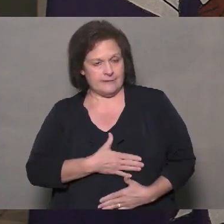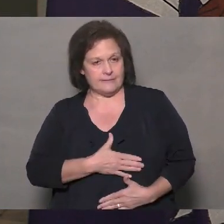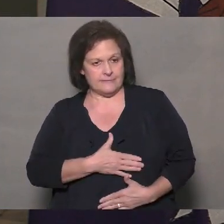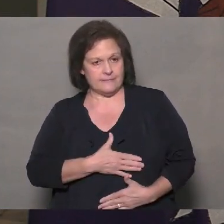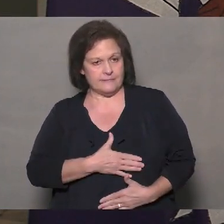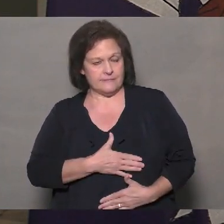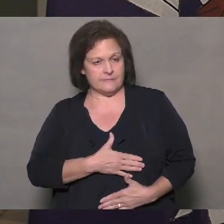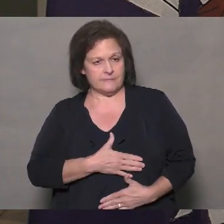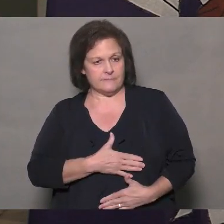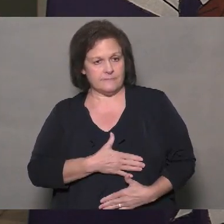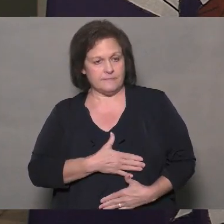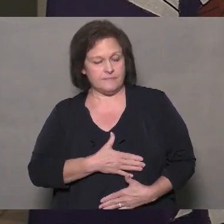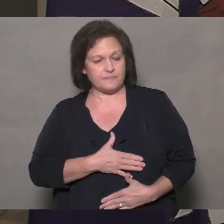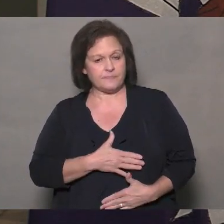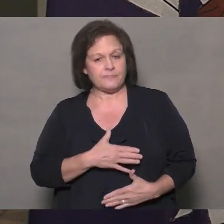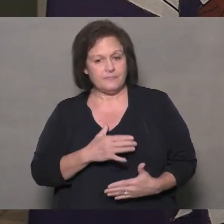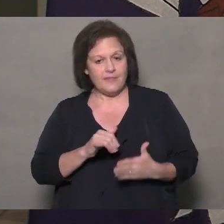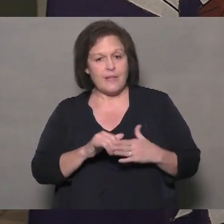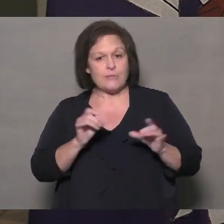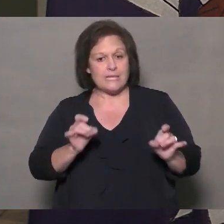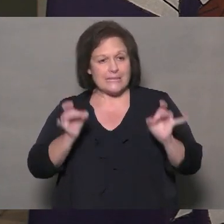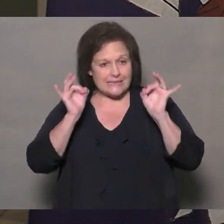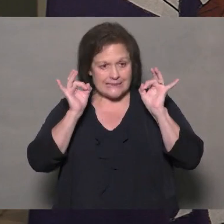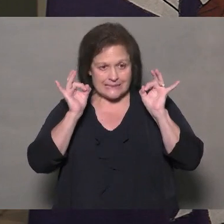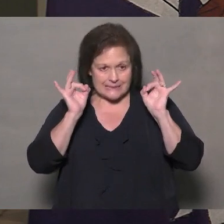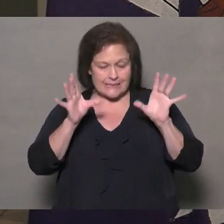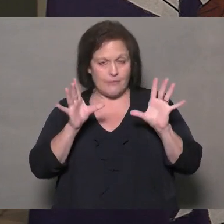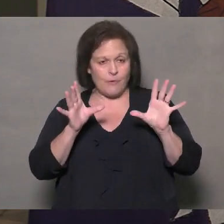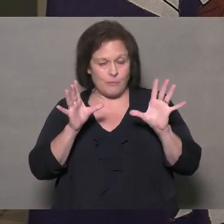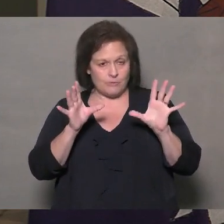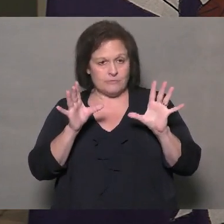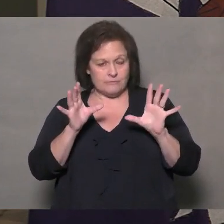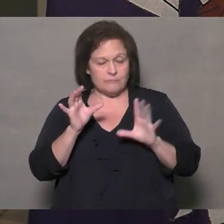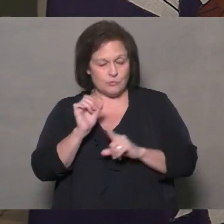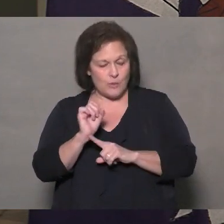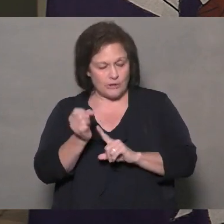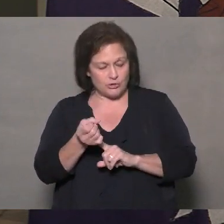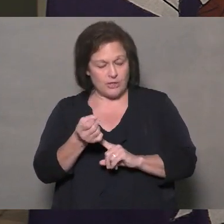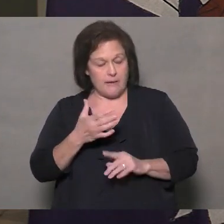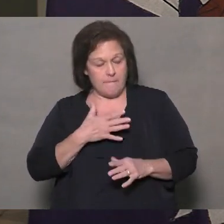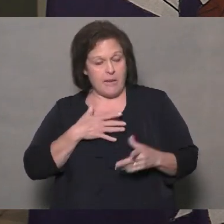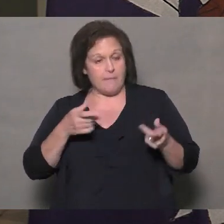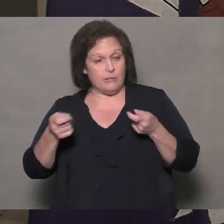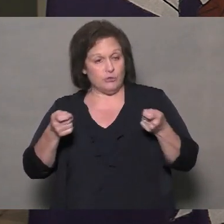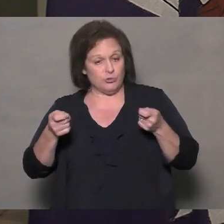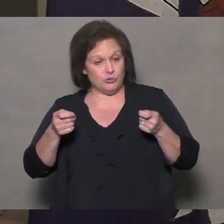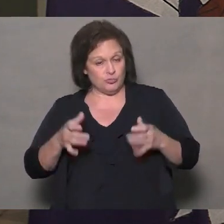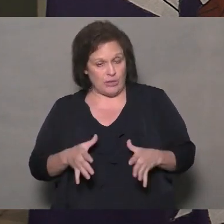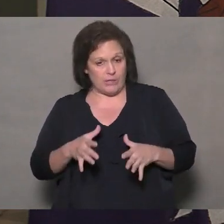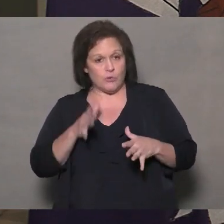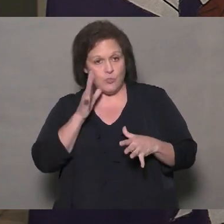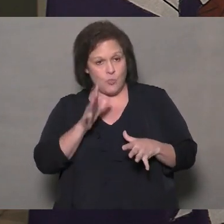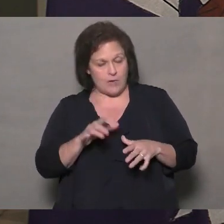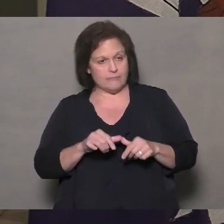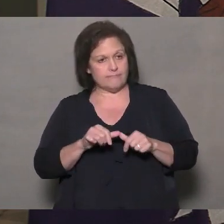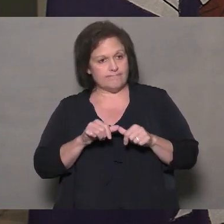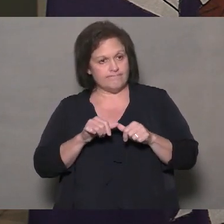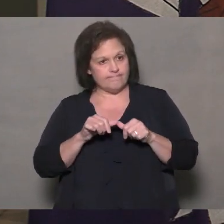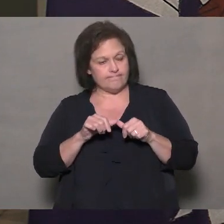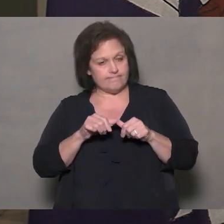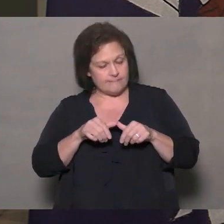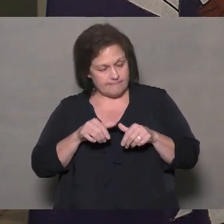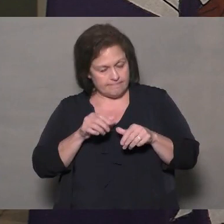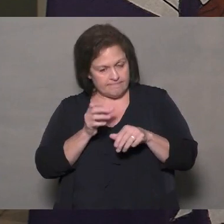remains. It was a terrible relief, and my administration will continue to hold the building's